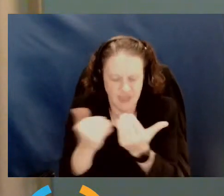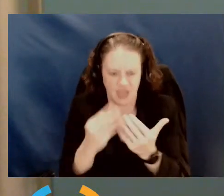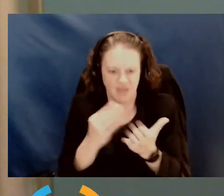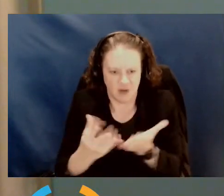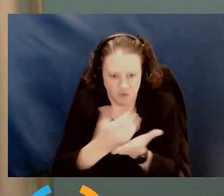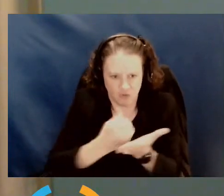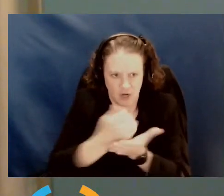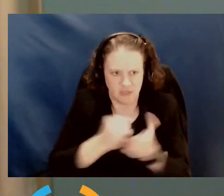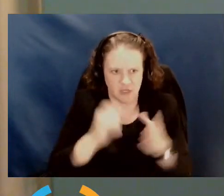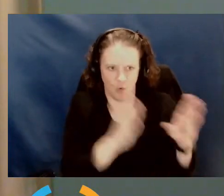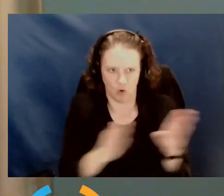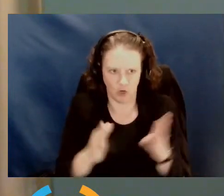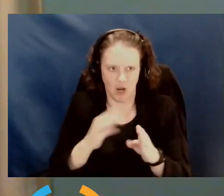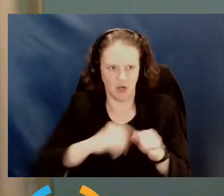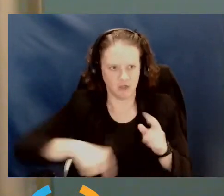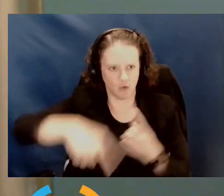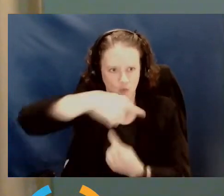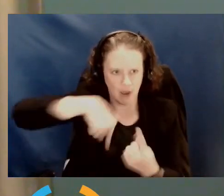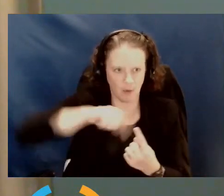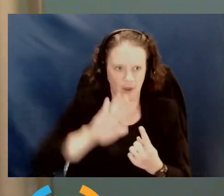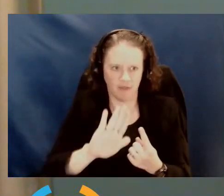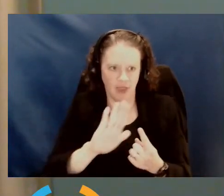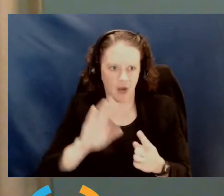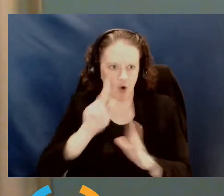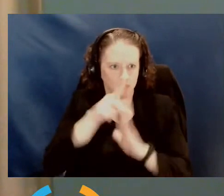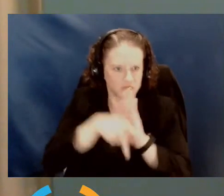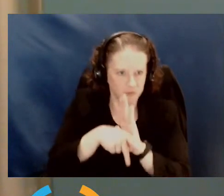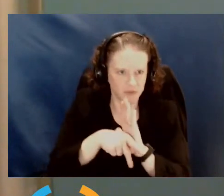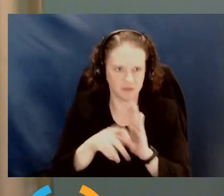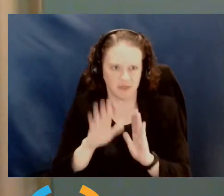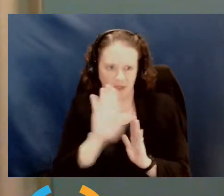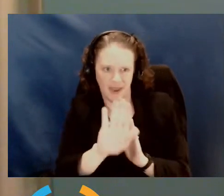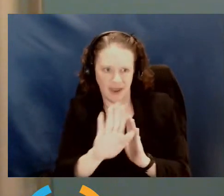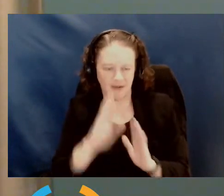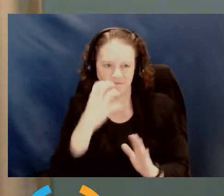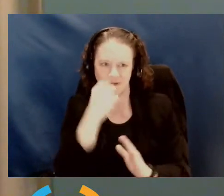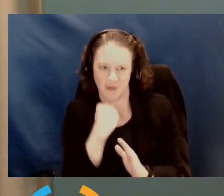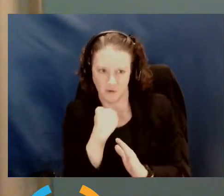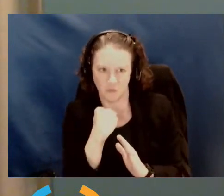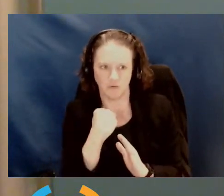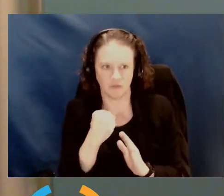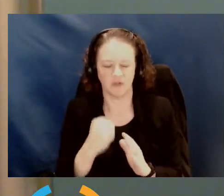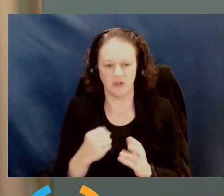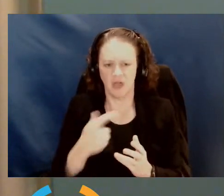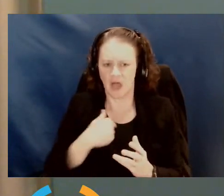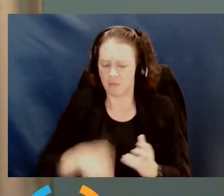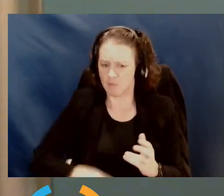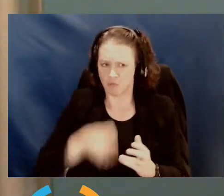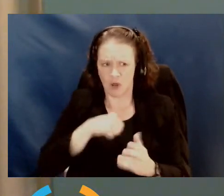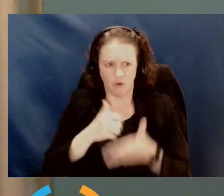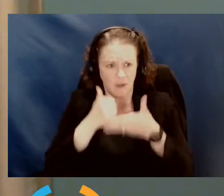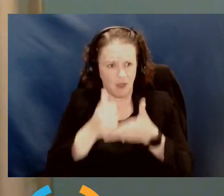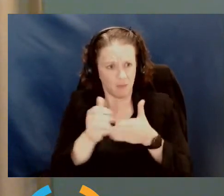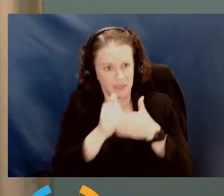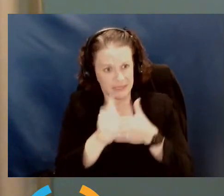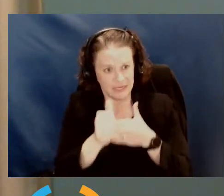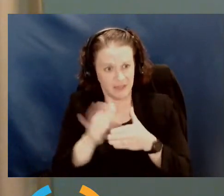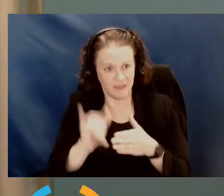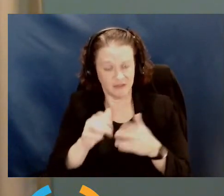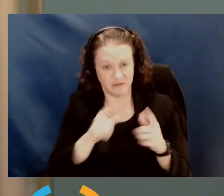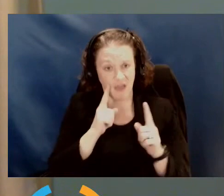that they have. And this is something that I have worked very hard on in the legislature, and I will be proud to help lead this effort as Oregon's next Secretary of